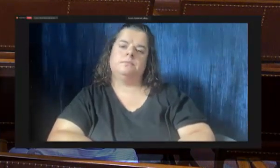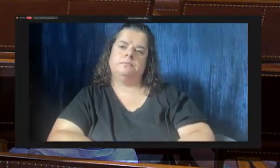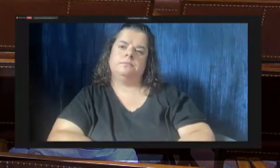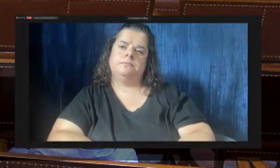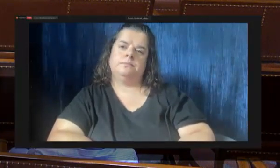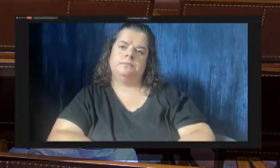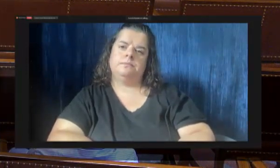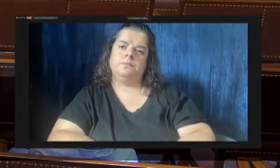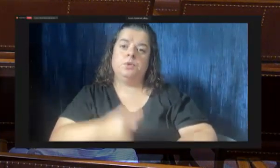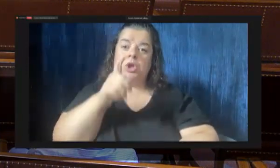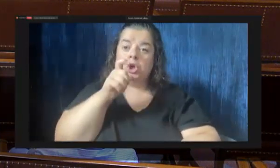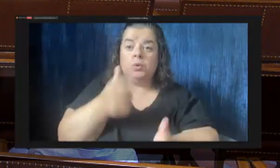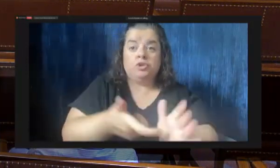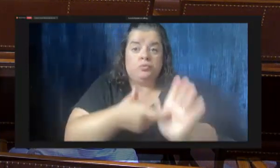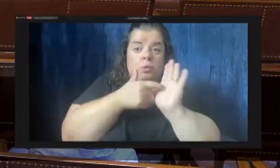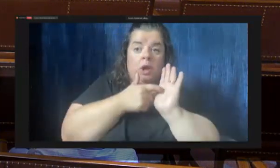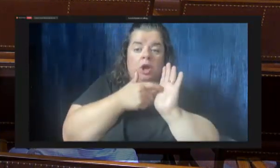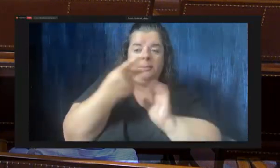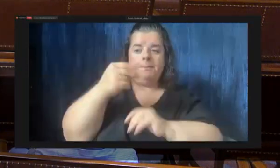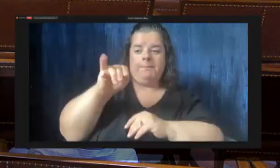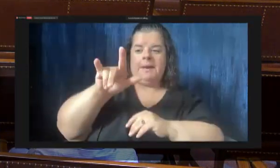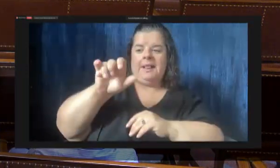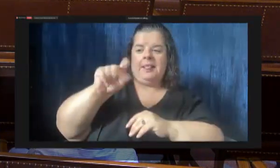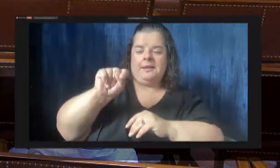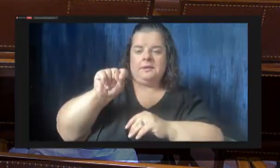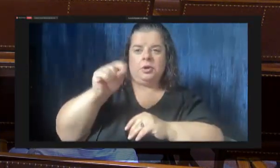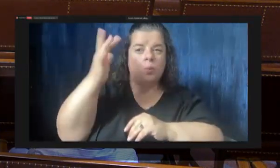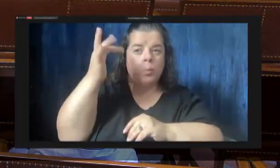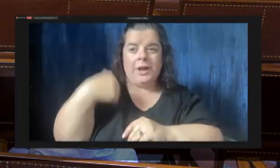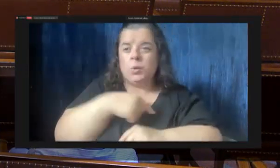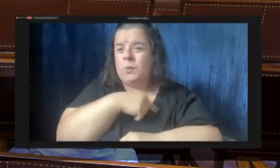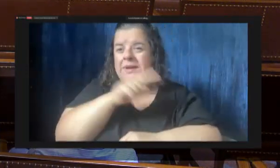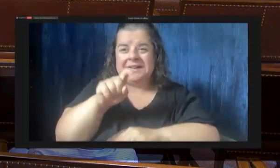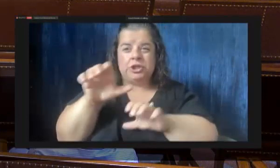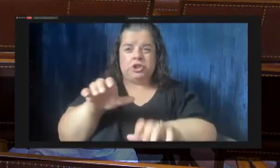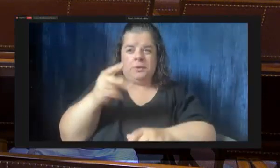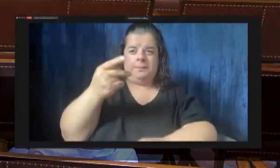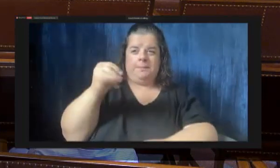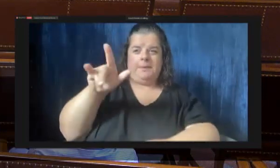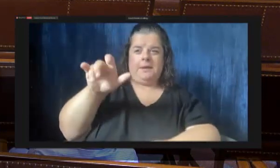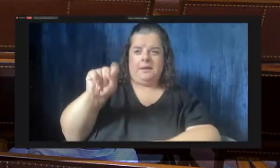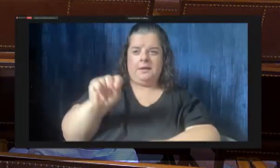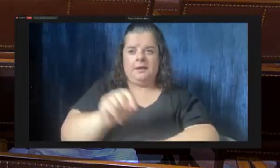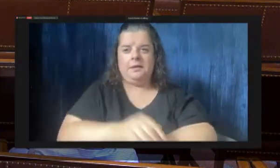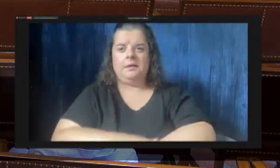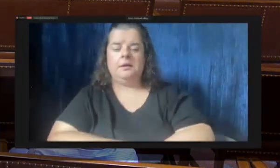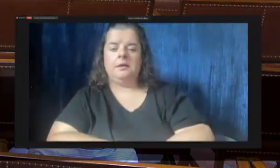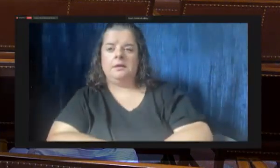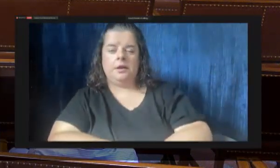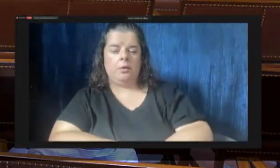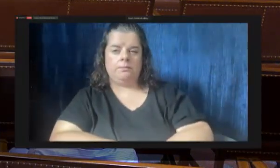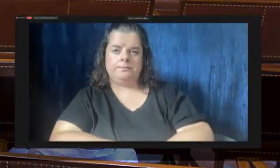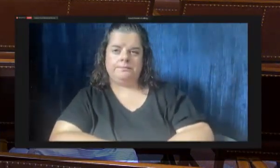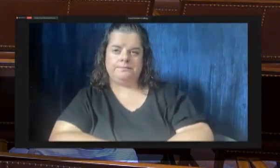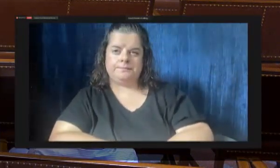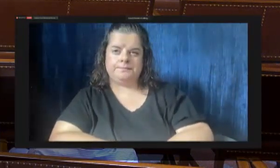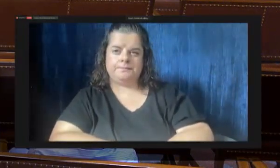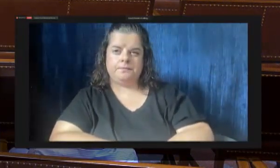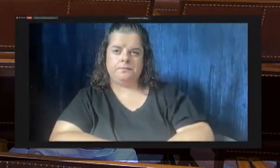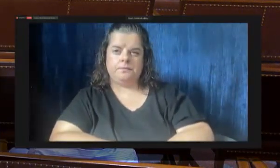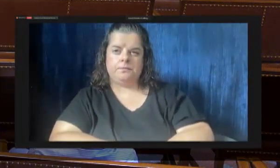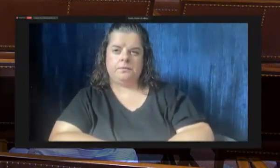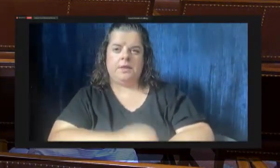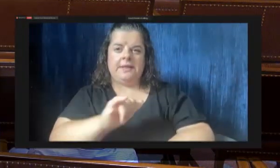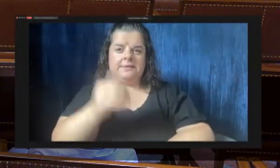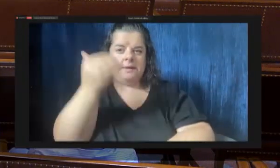Who is requiring the pilot? Why do we need to do a pilot? You know, why are we proceeding in this way? First with the pilot, which has been acknowledged already at the table,